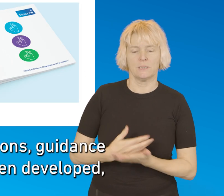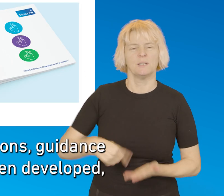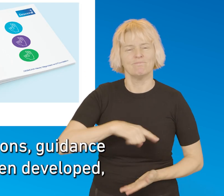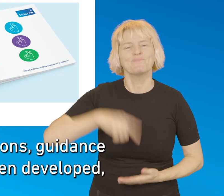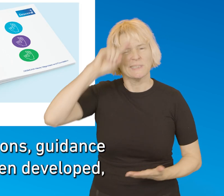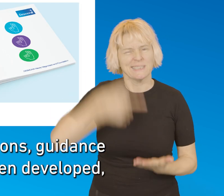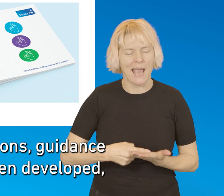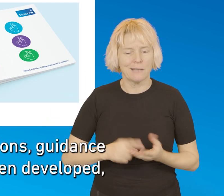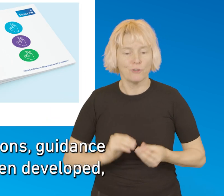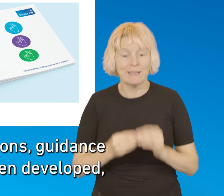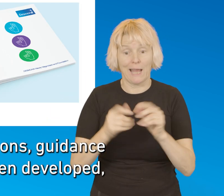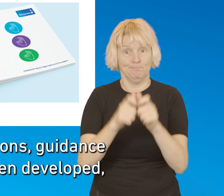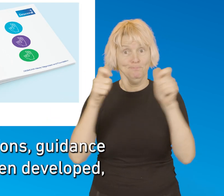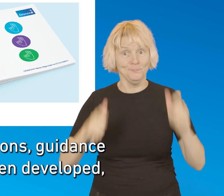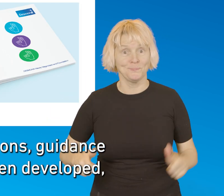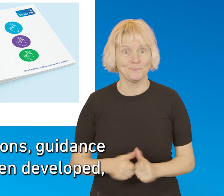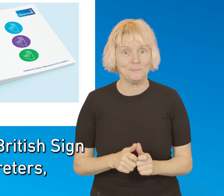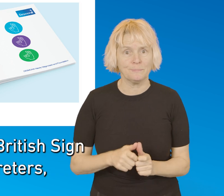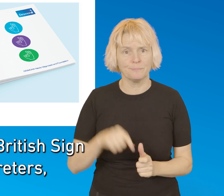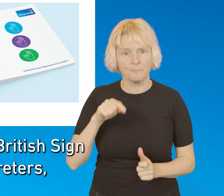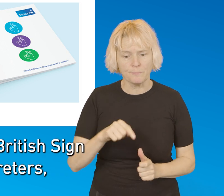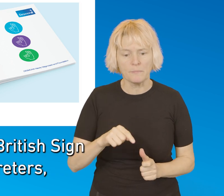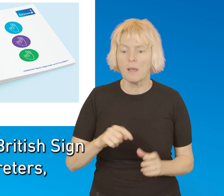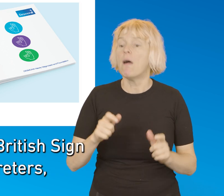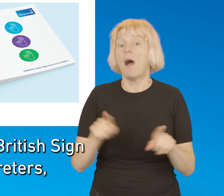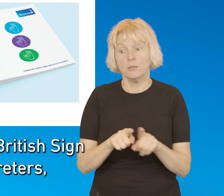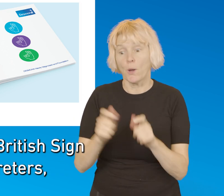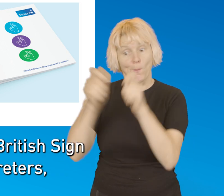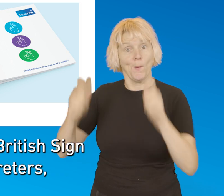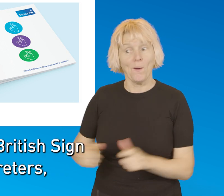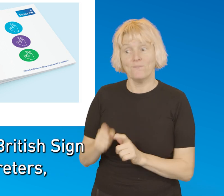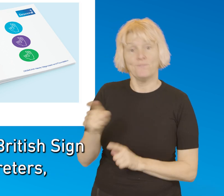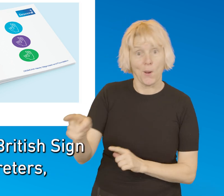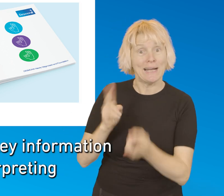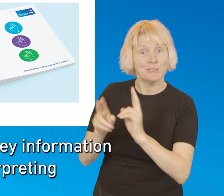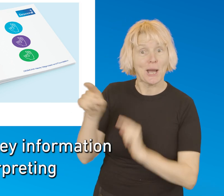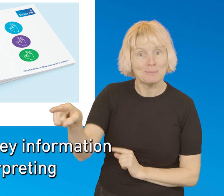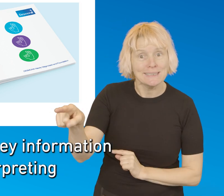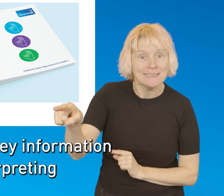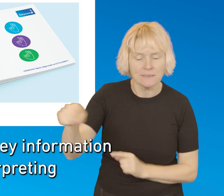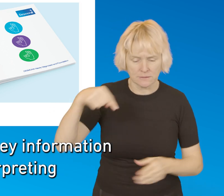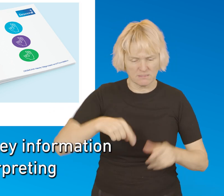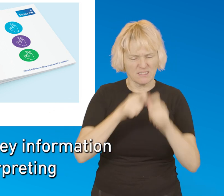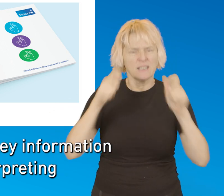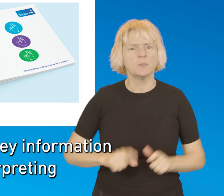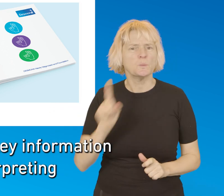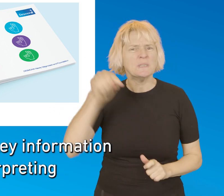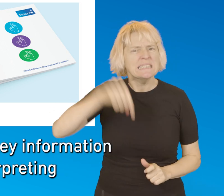Following these discussions, guidance documents have now been developed, including one for the British Sign Language interpreters, so that they can receive